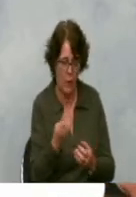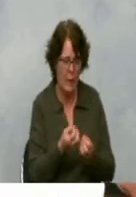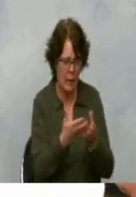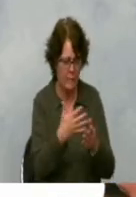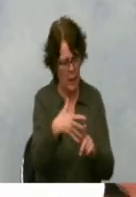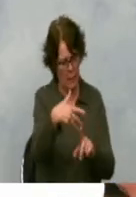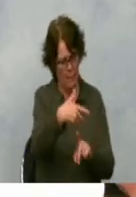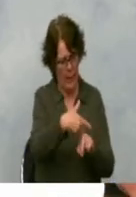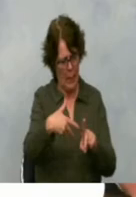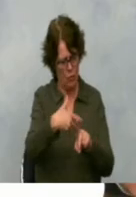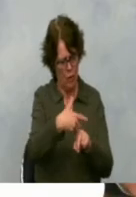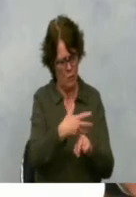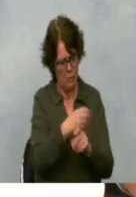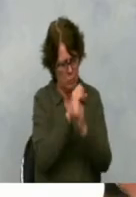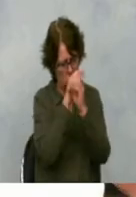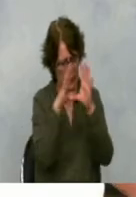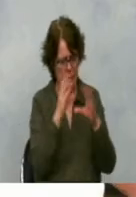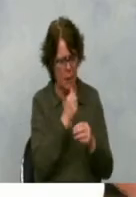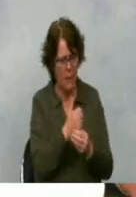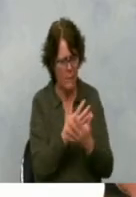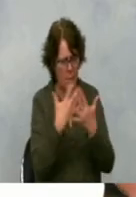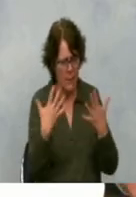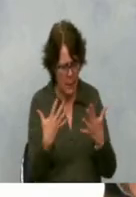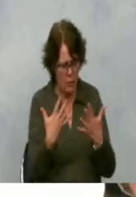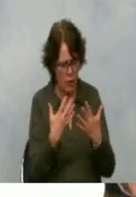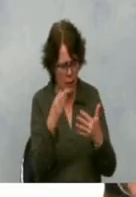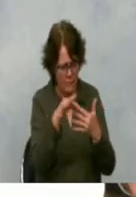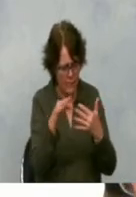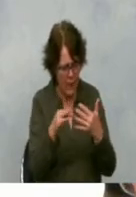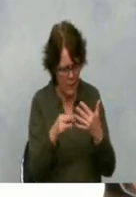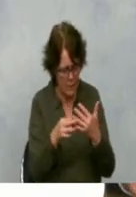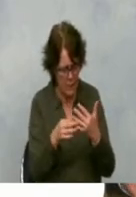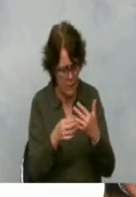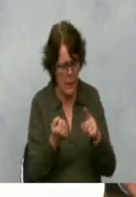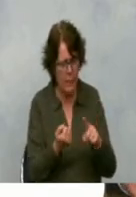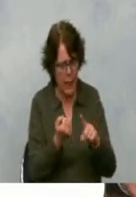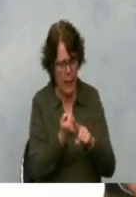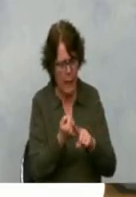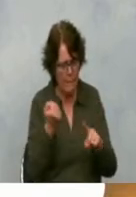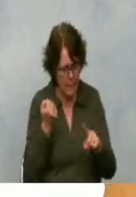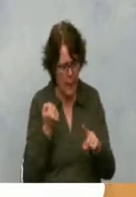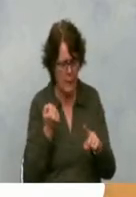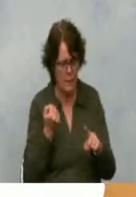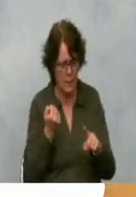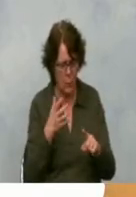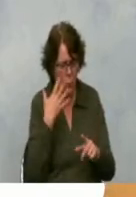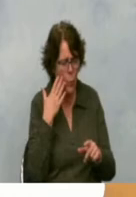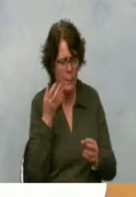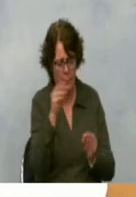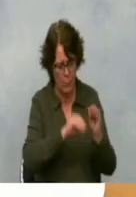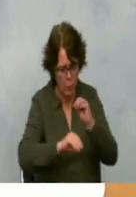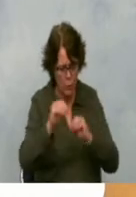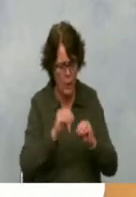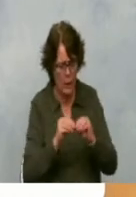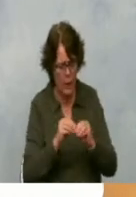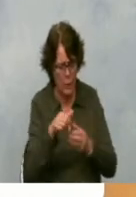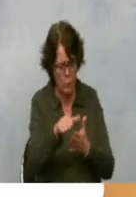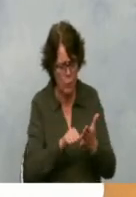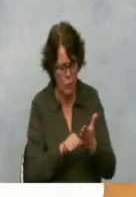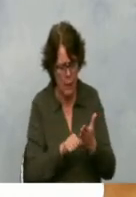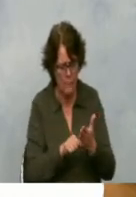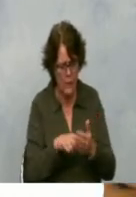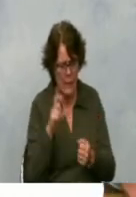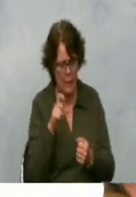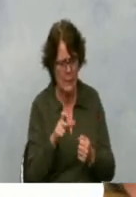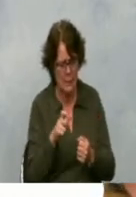major factors that are impacting on putting together a programme of capital spend for next year. And the first